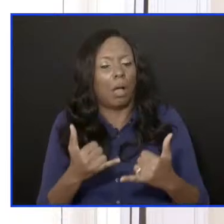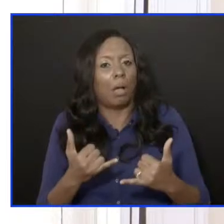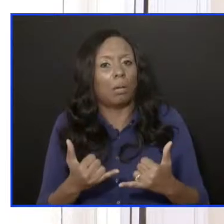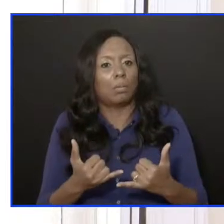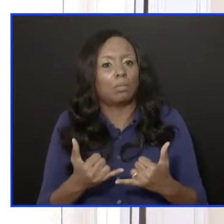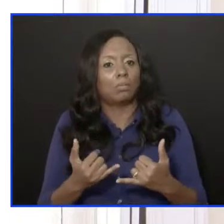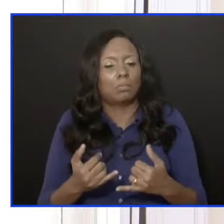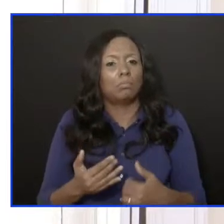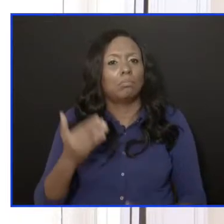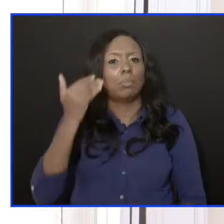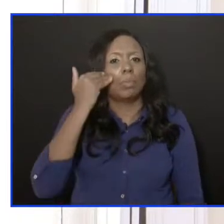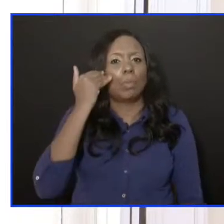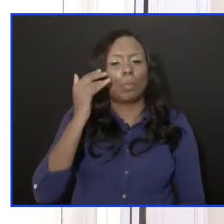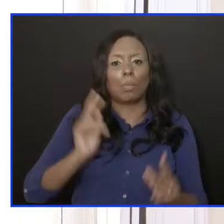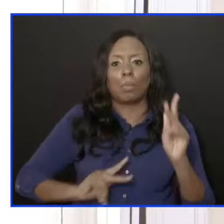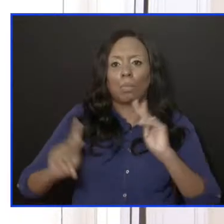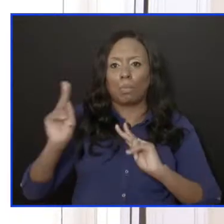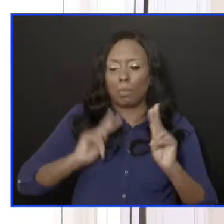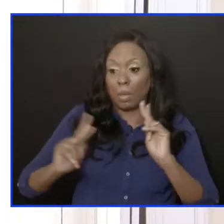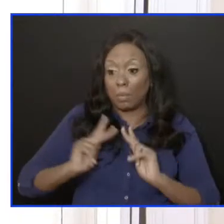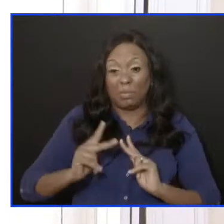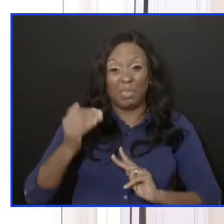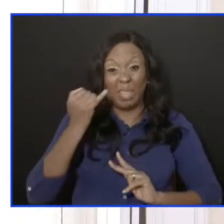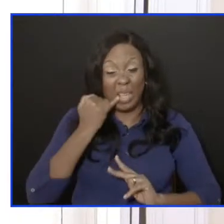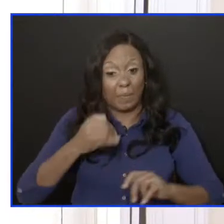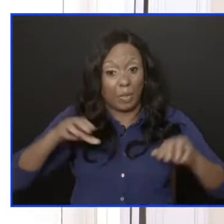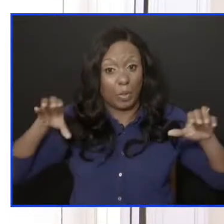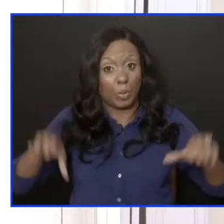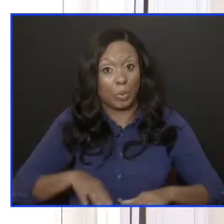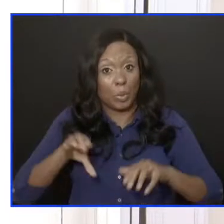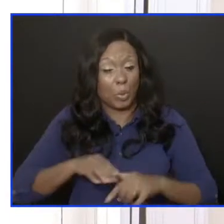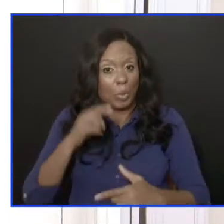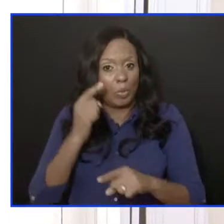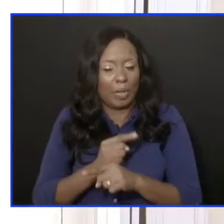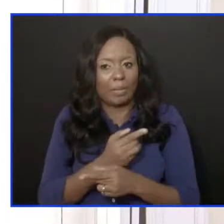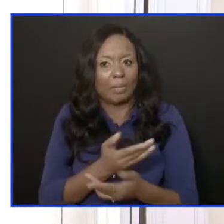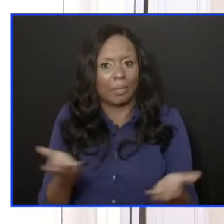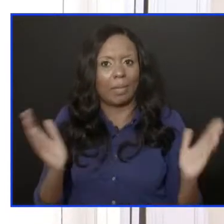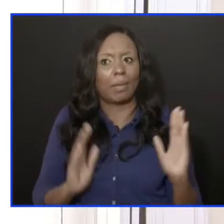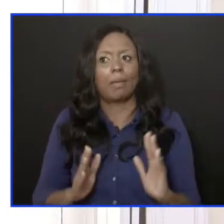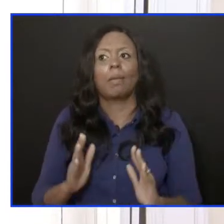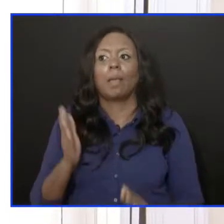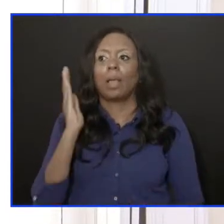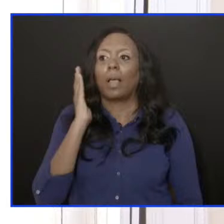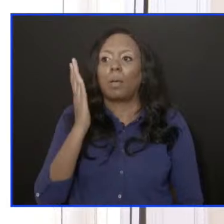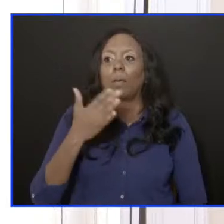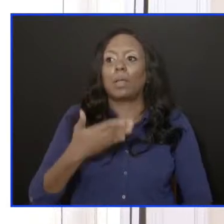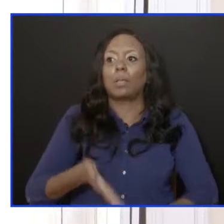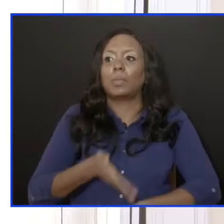recognizing that each person playing their part will allow us to keep going in this direction.